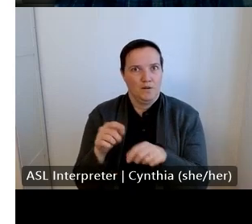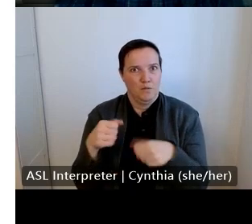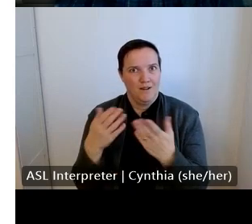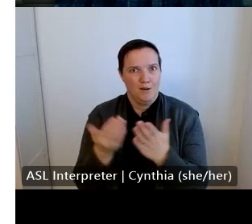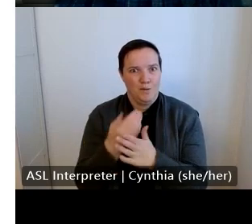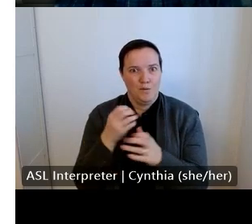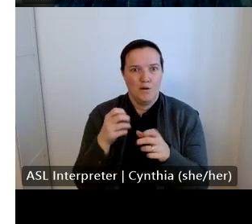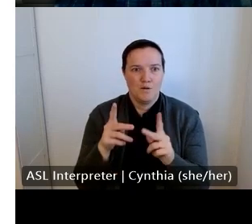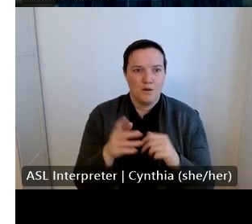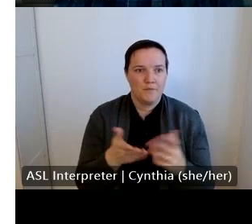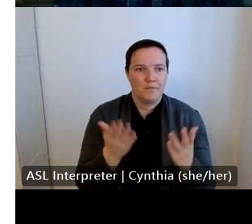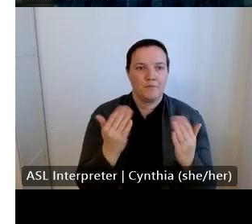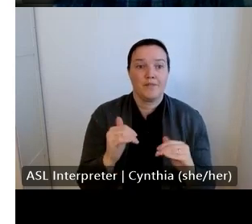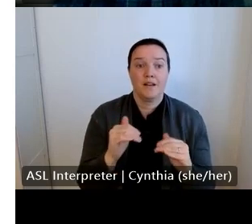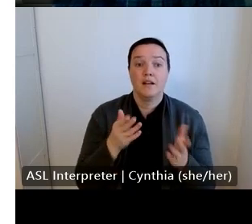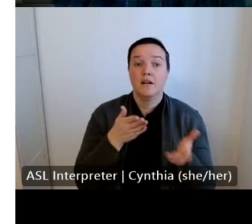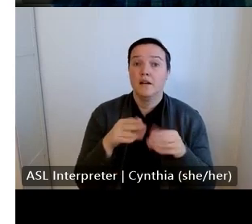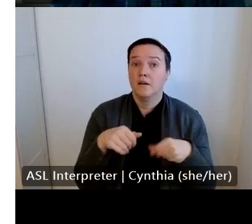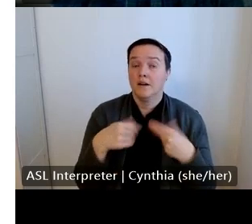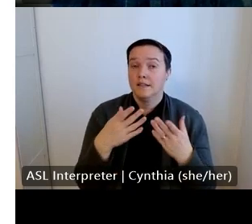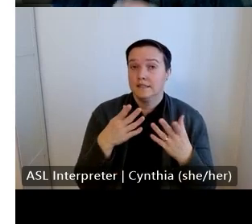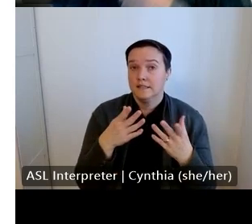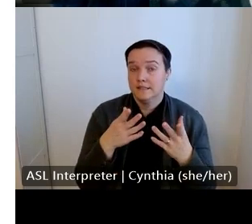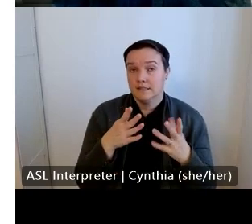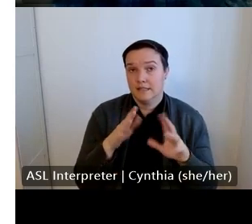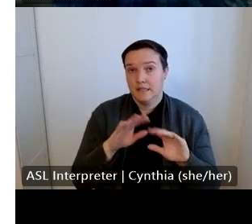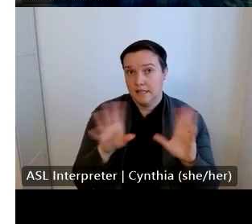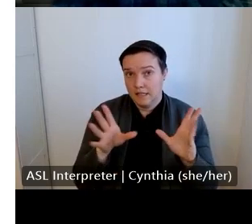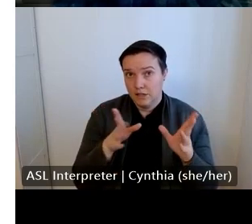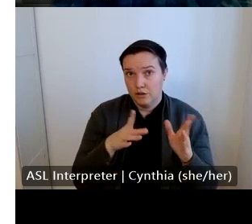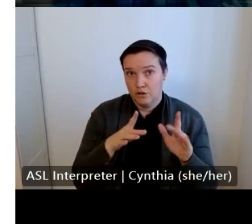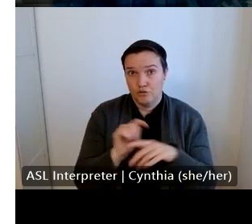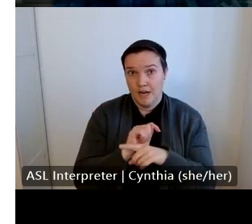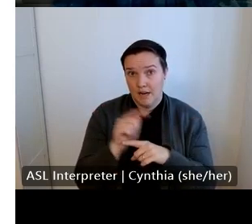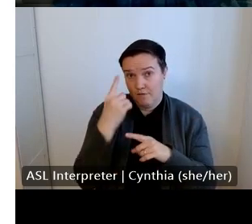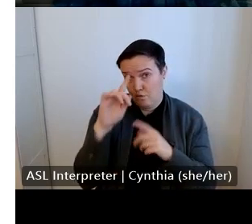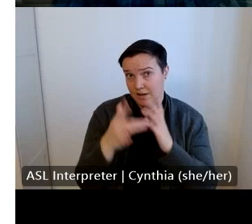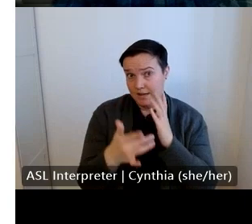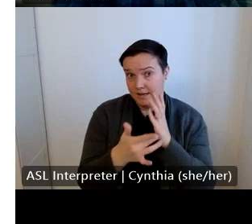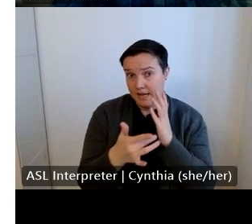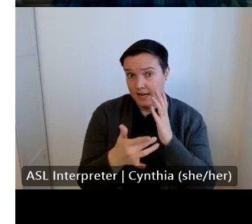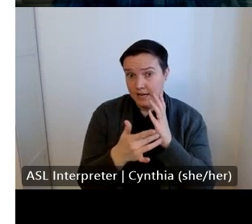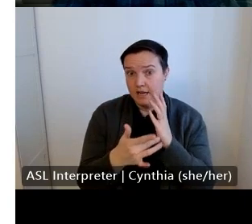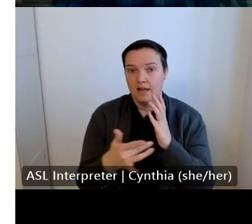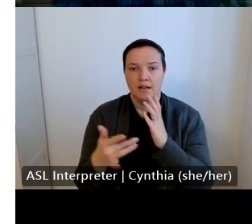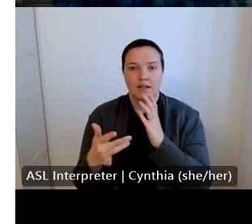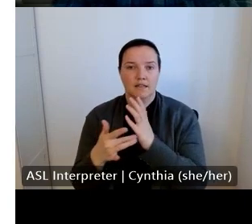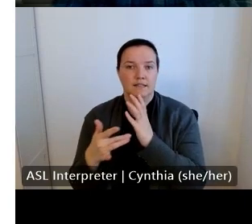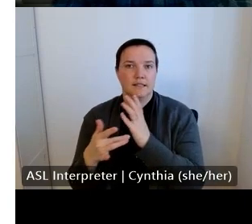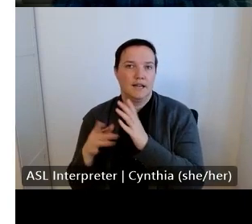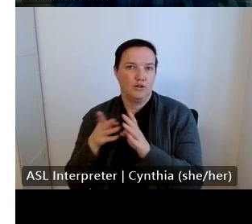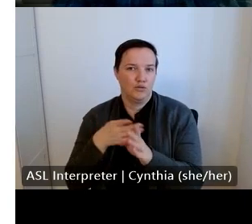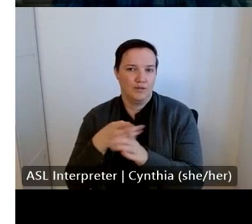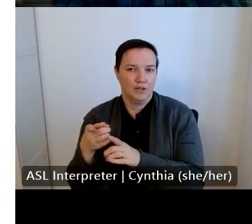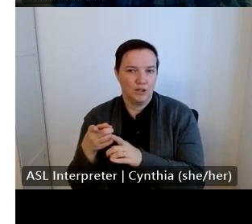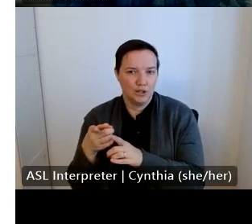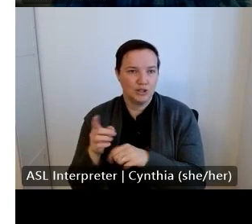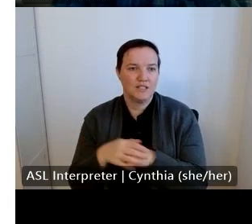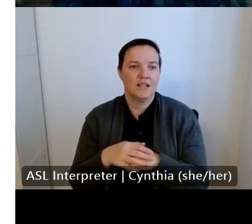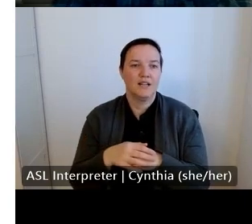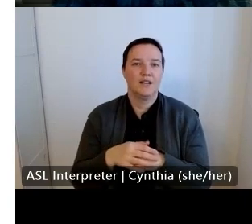training paths for specific tech and tech-enabled careers with in-demand soft skills and tech accreditation with